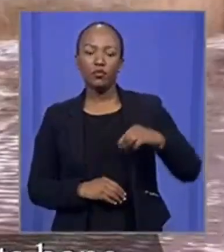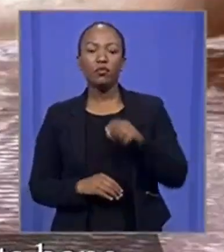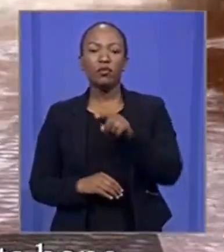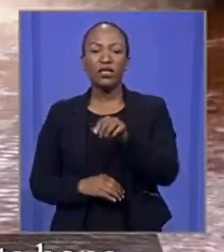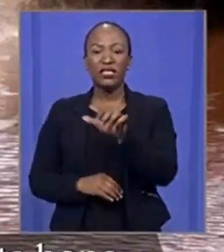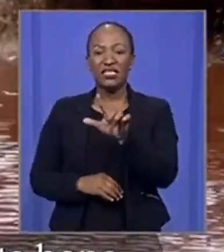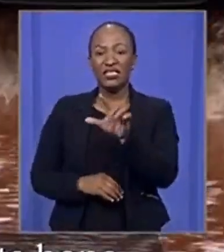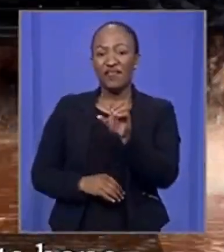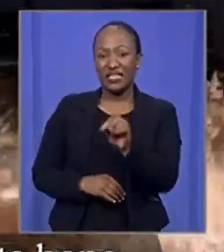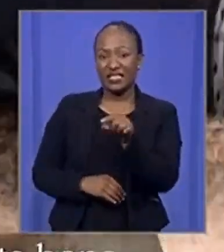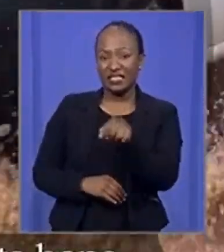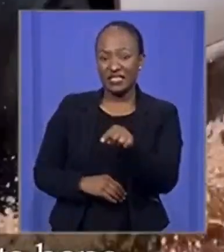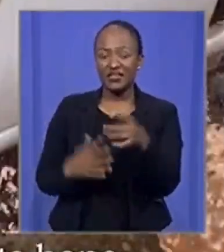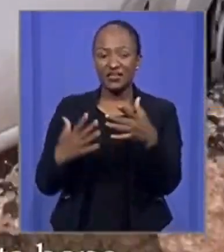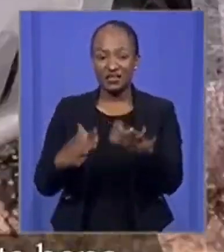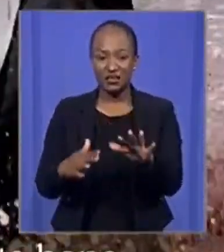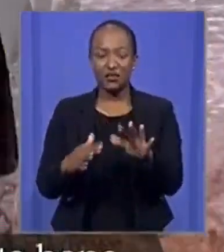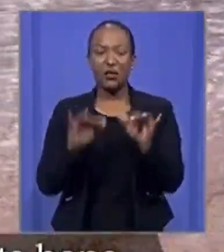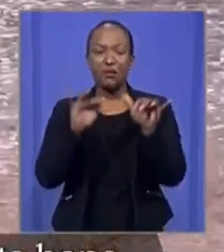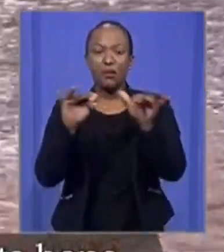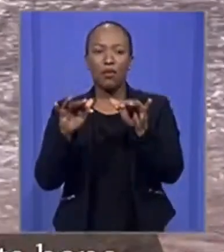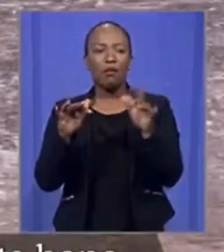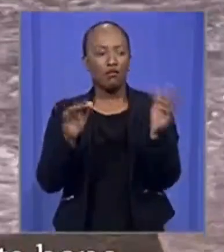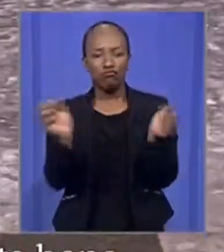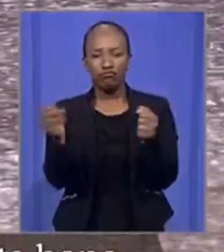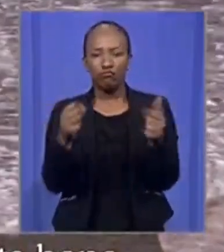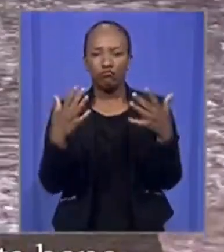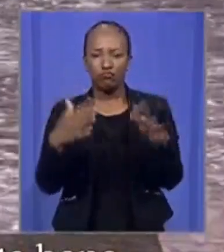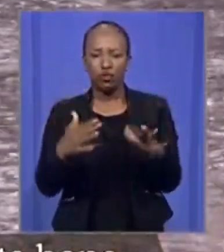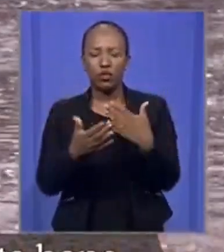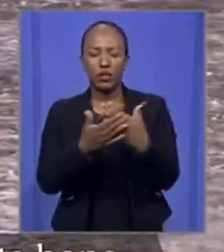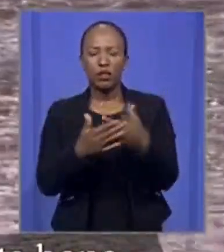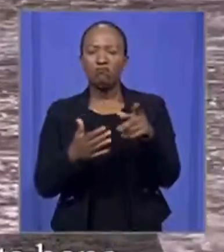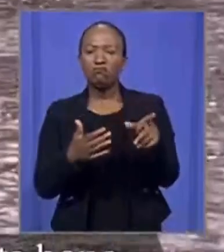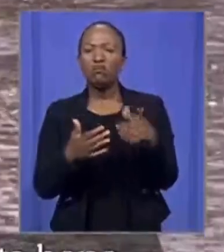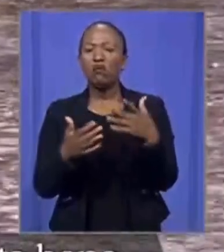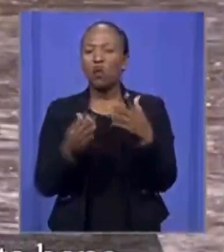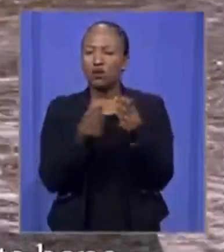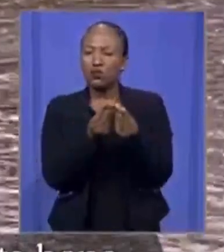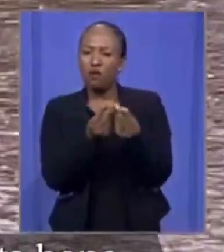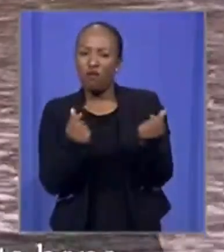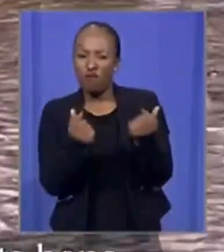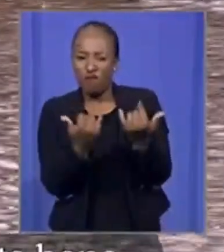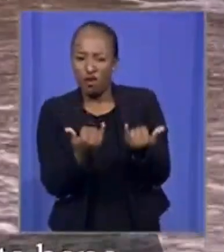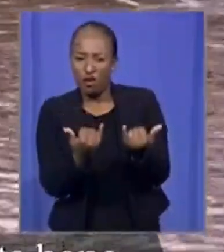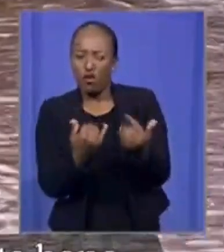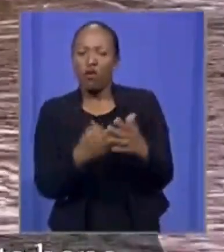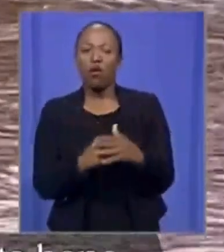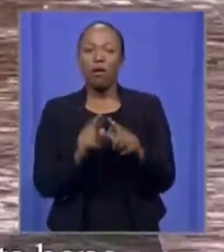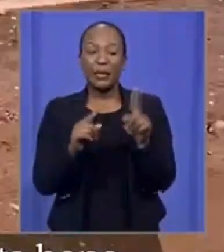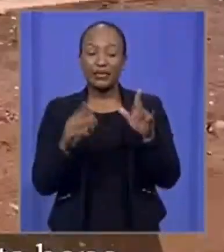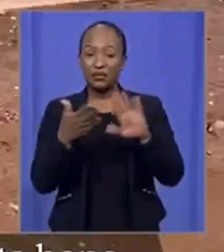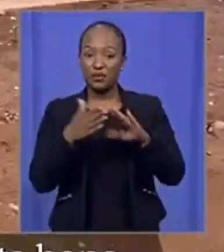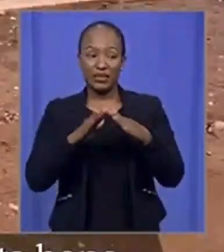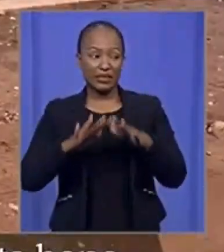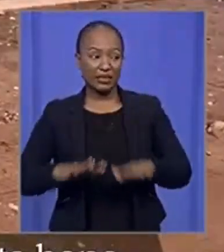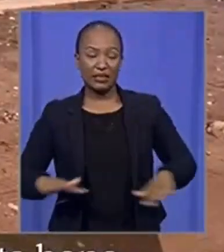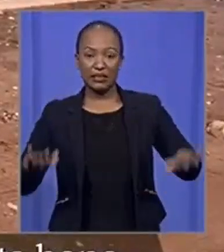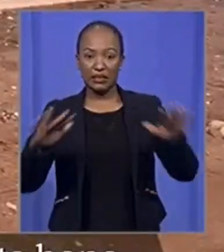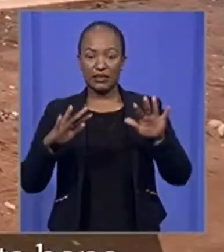go thibolla mananeo go parara go sepetša metsi a dipula bjale ka tharollo ya motswa o swere ga ile badudi bona